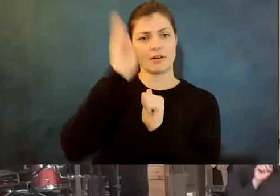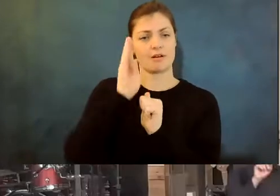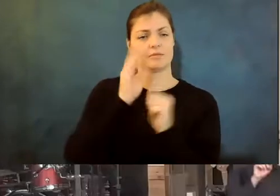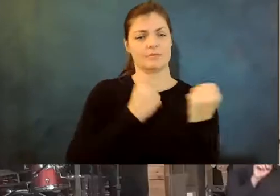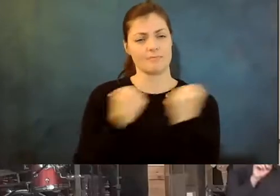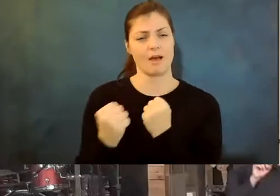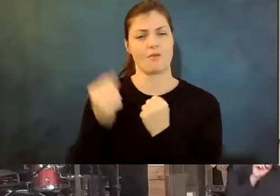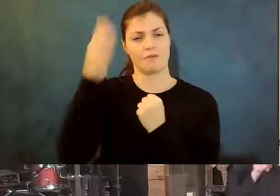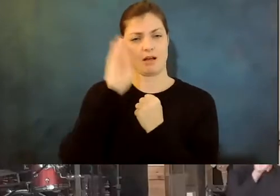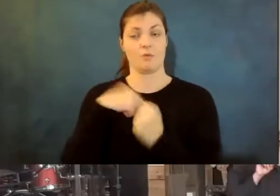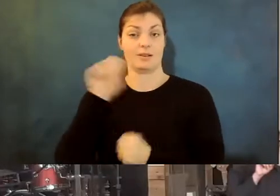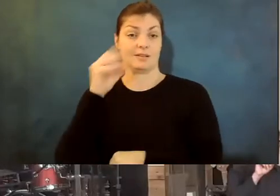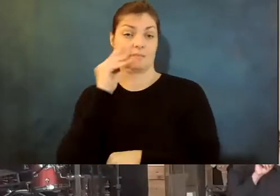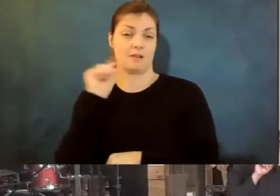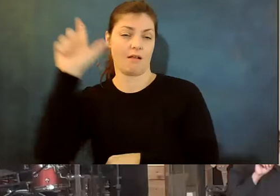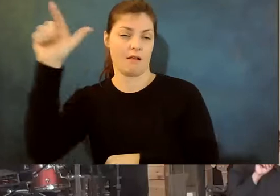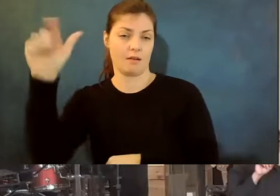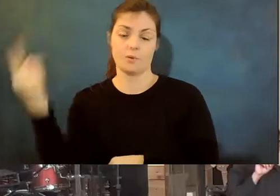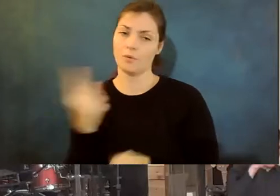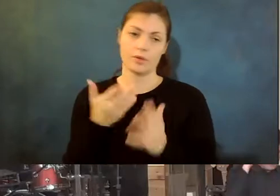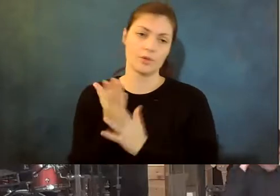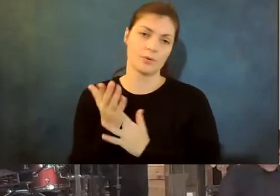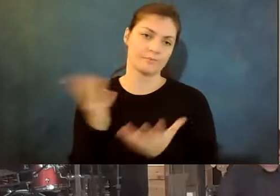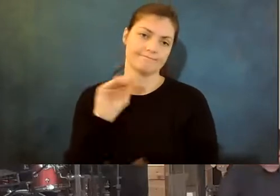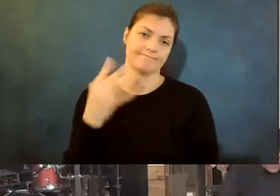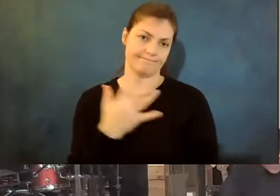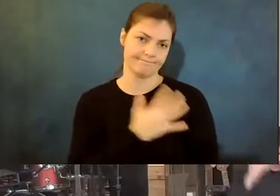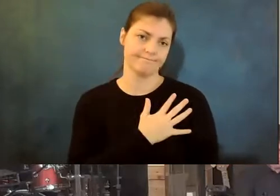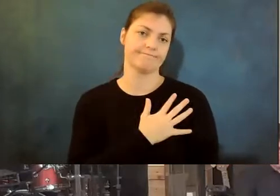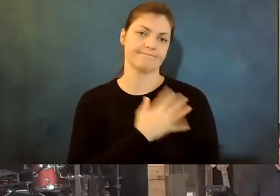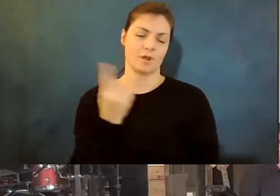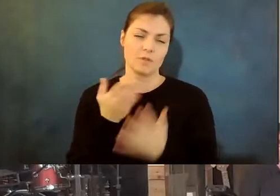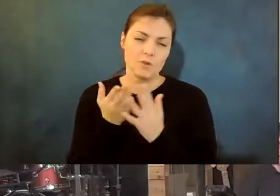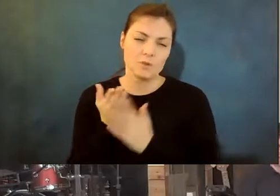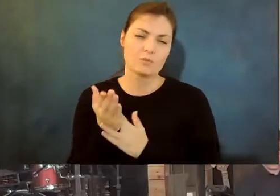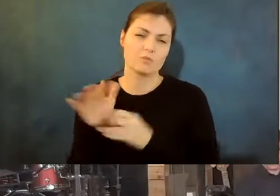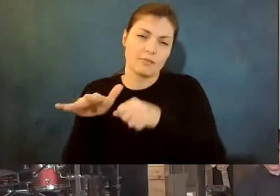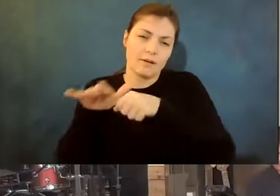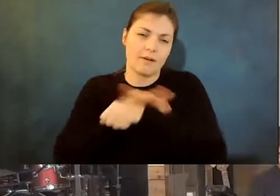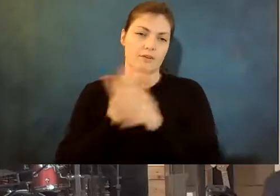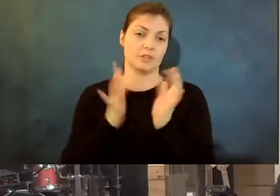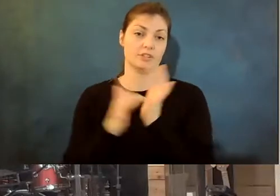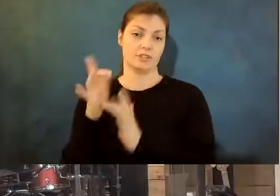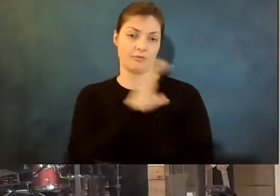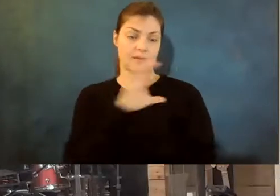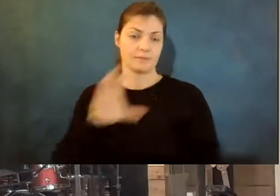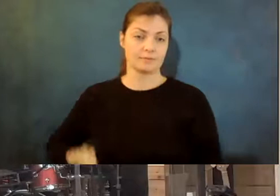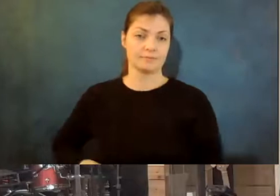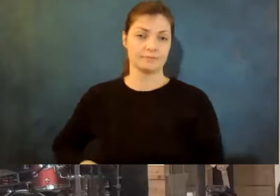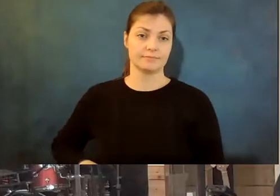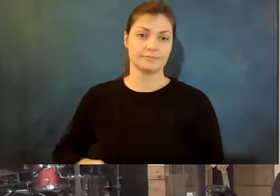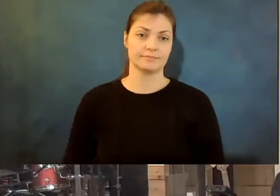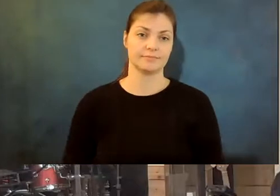But only by grace. Only in the covering of Jesus Christ.